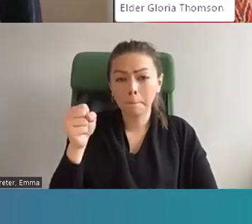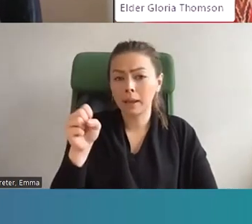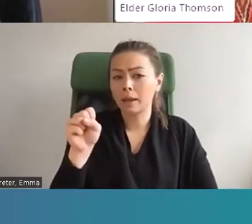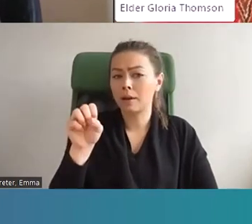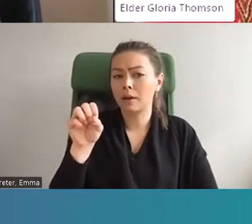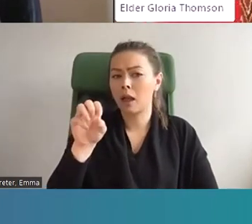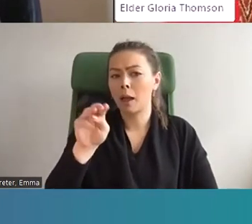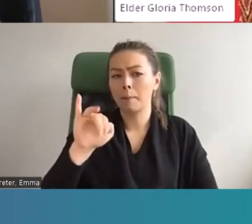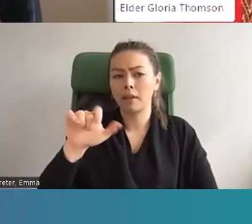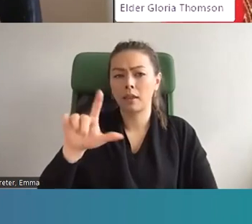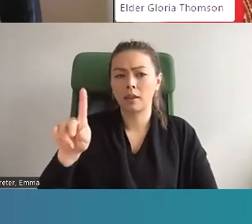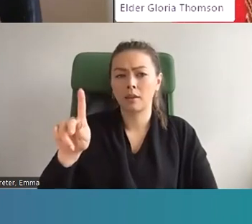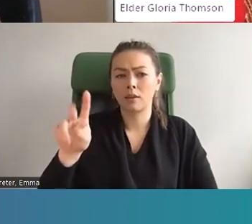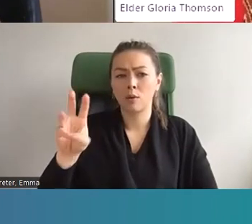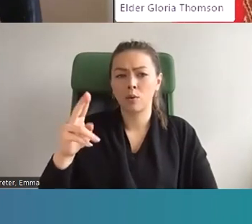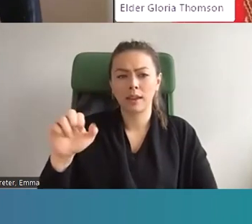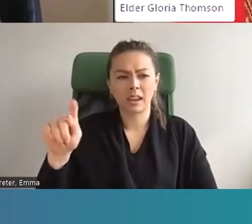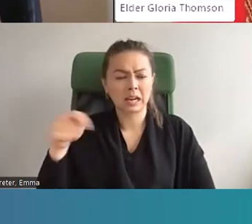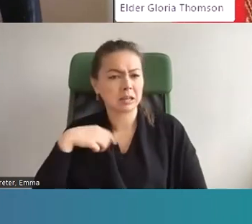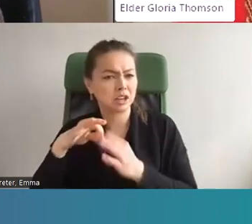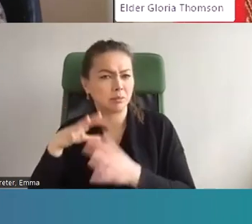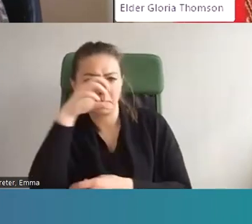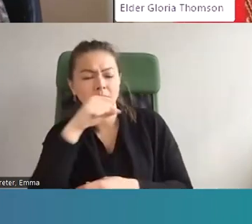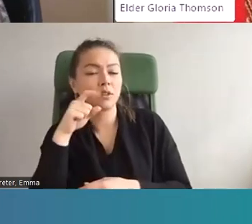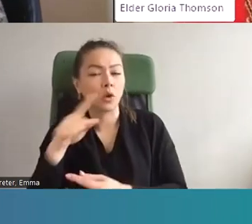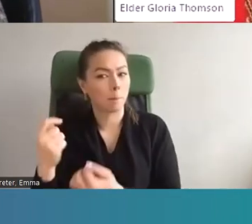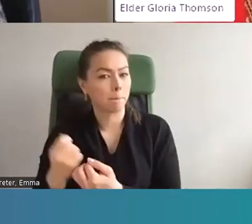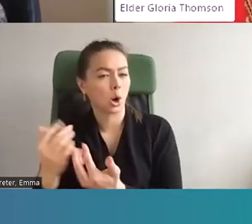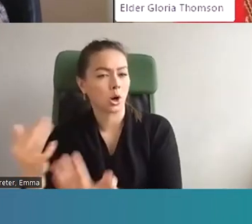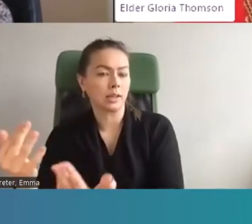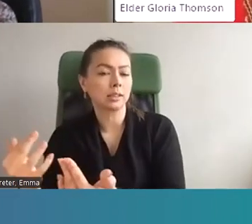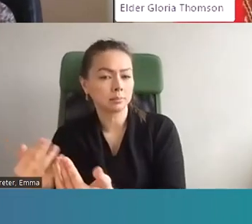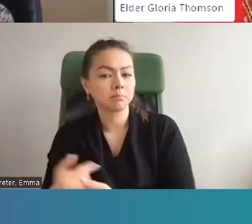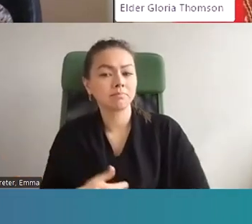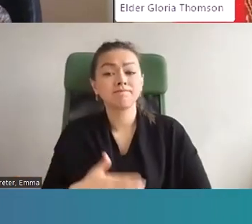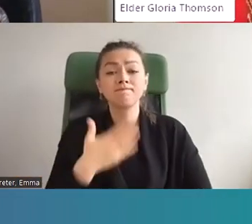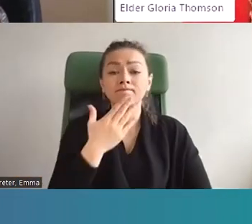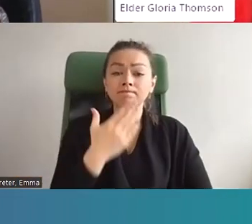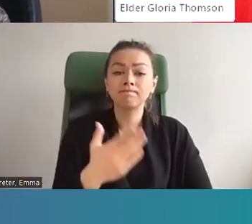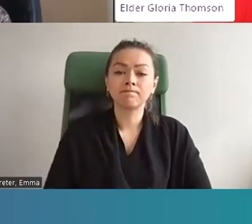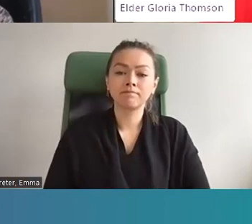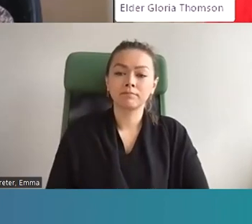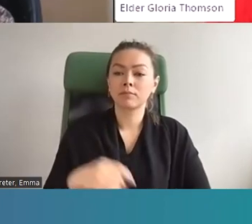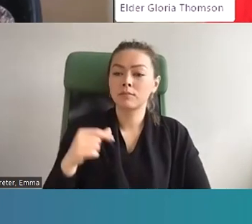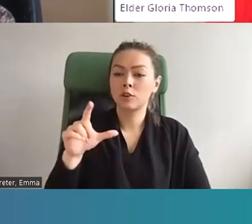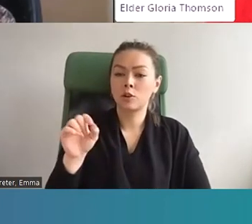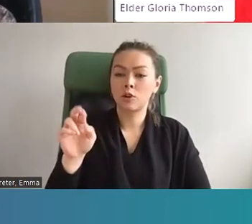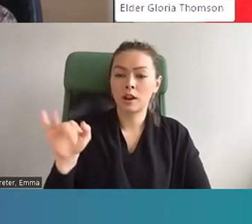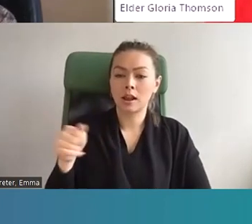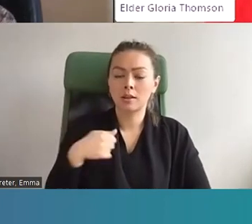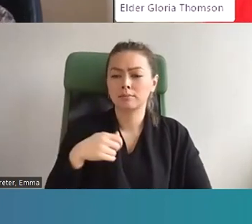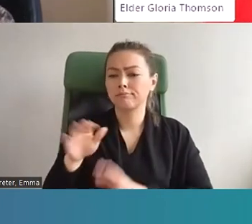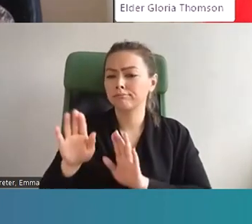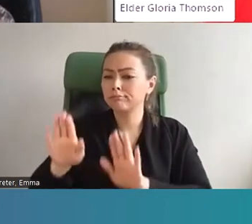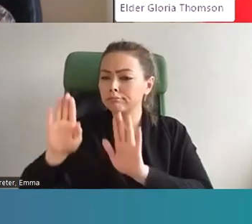to burn my seal lamp. Thank you. Awesome. Migach. That's wonderful. I guess, and so I'll go to